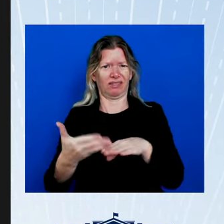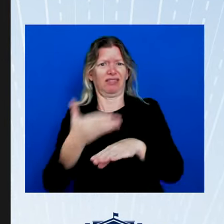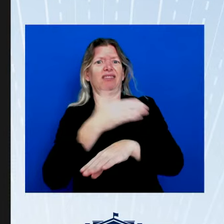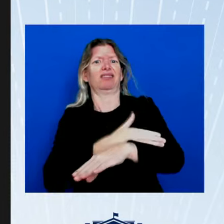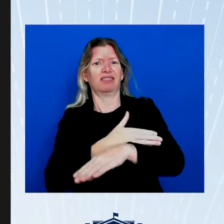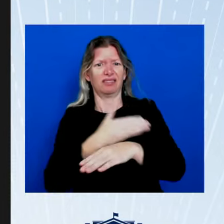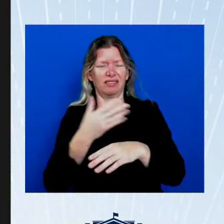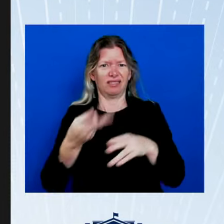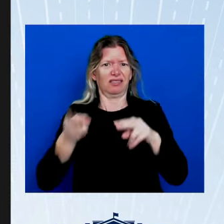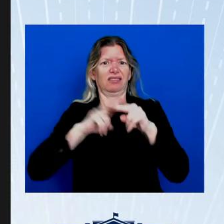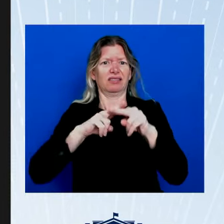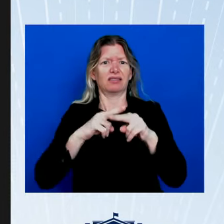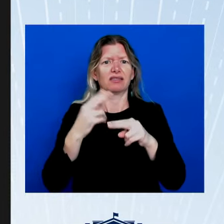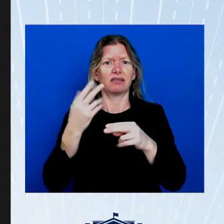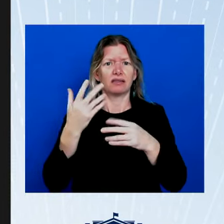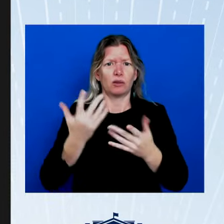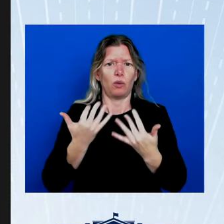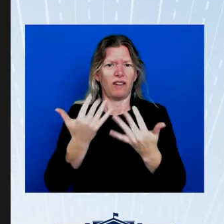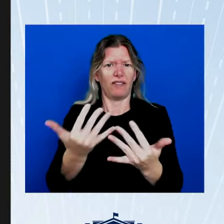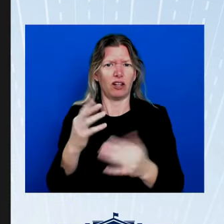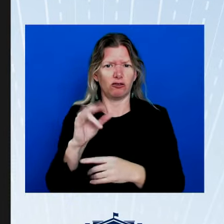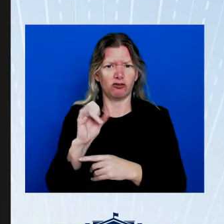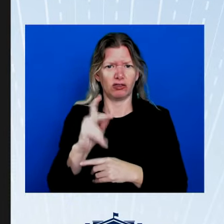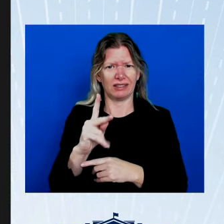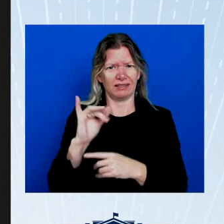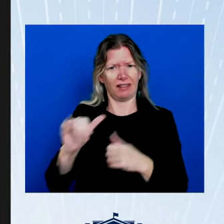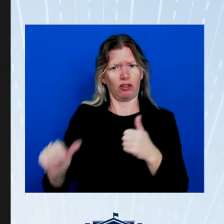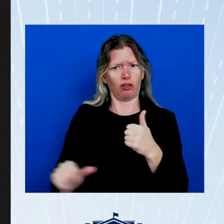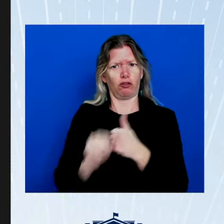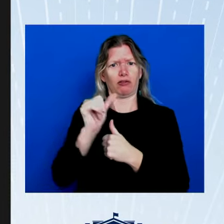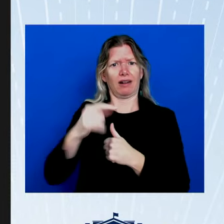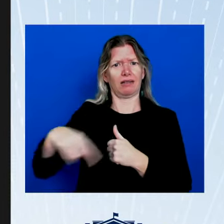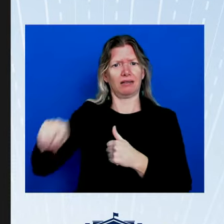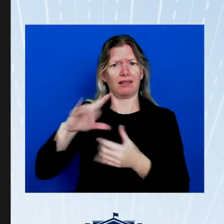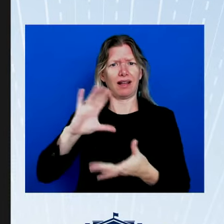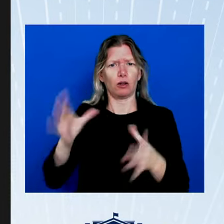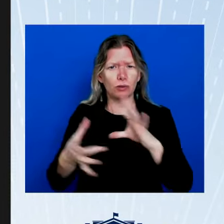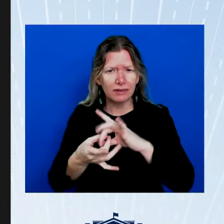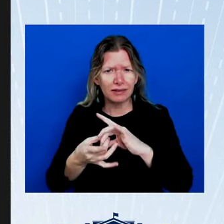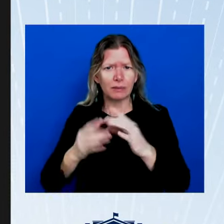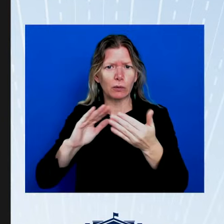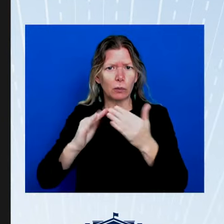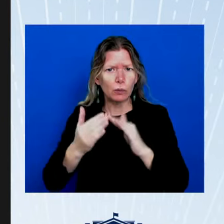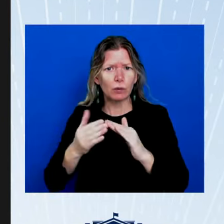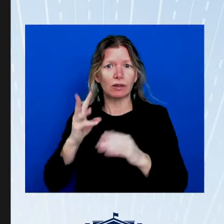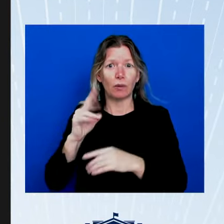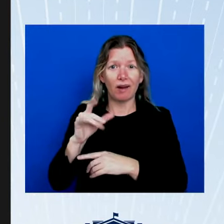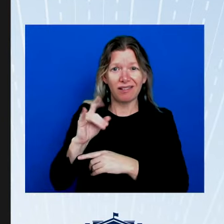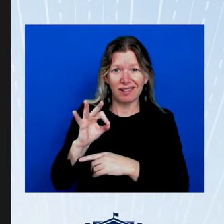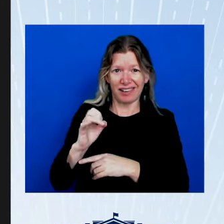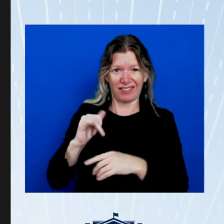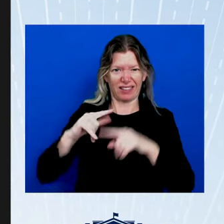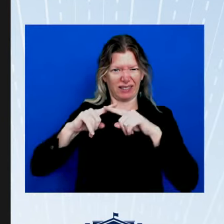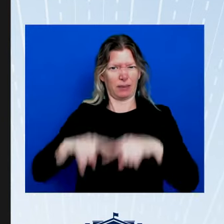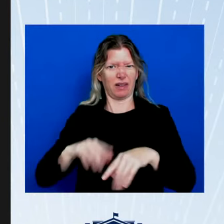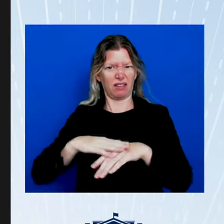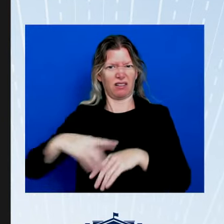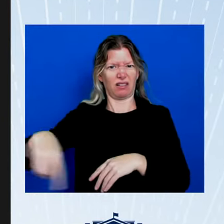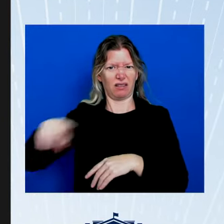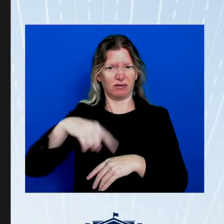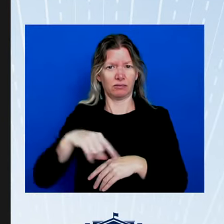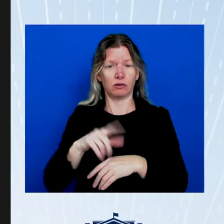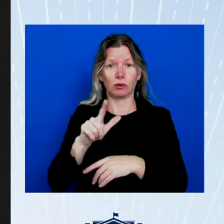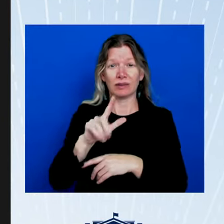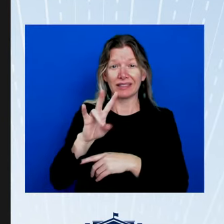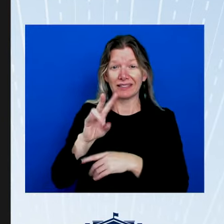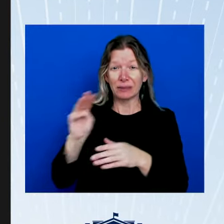over $27 million from the Inflation Reduction Act, the department is advancing nature-based solutions like peatland